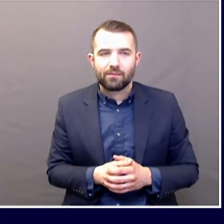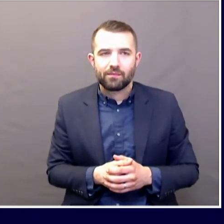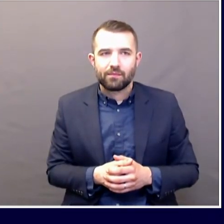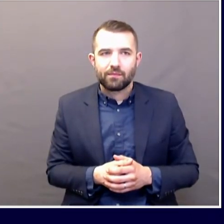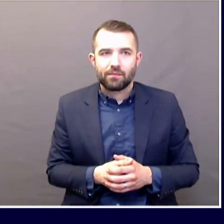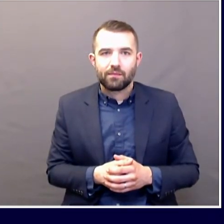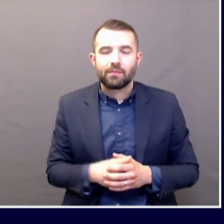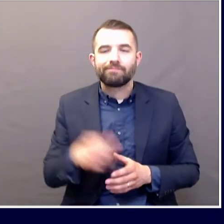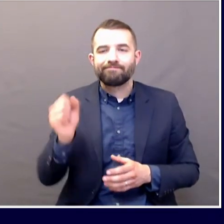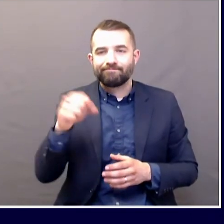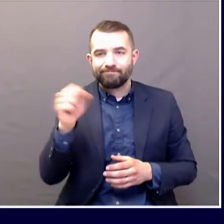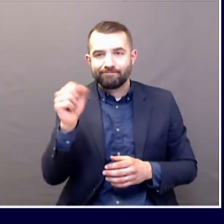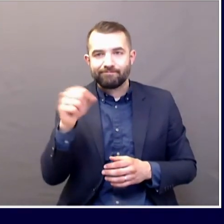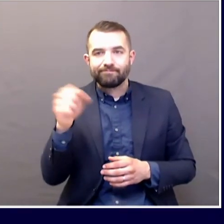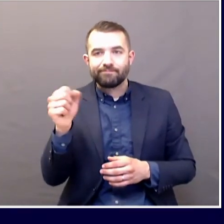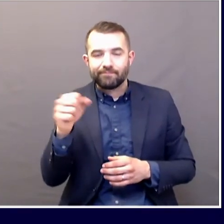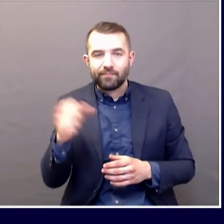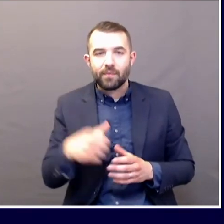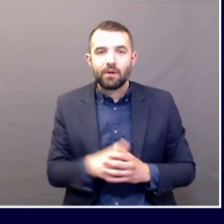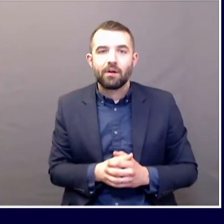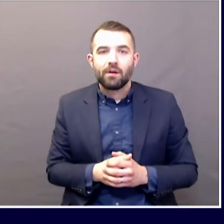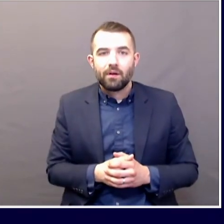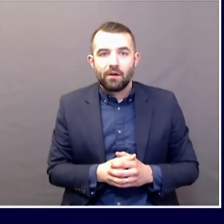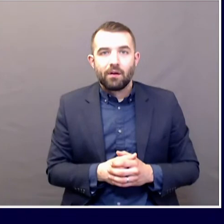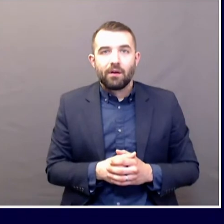bit, but I heard you reference some